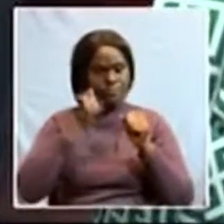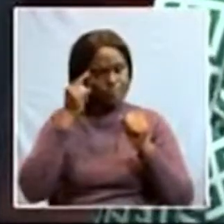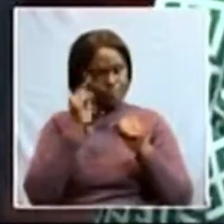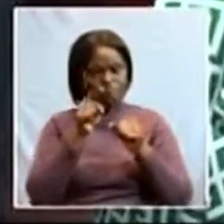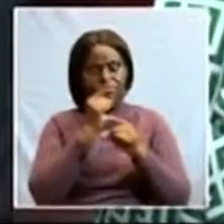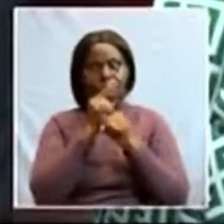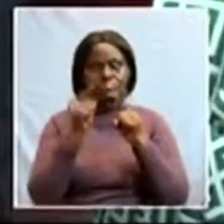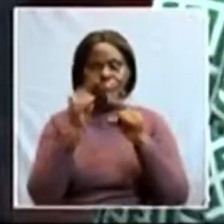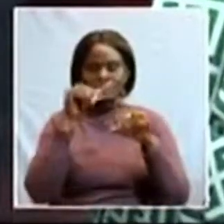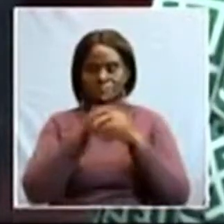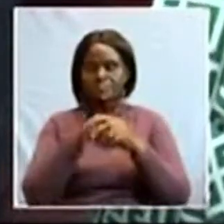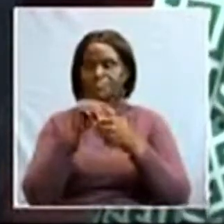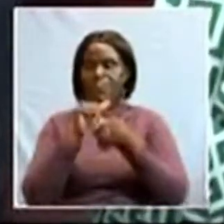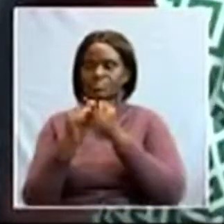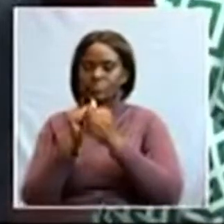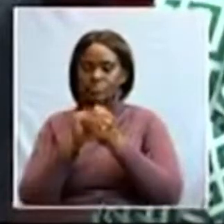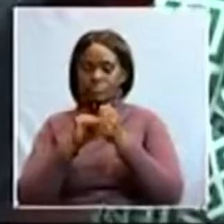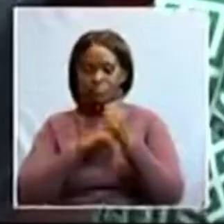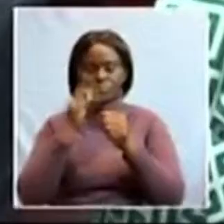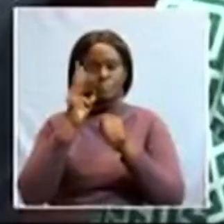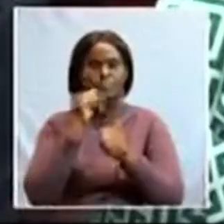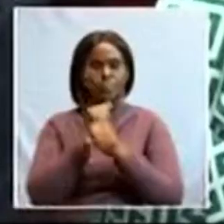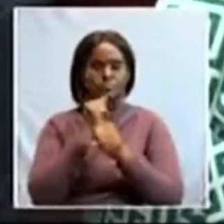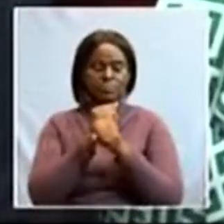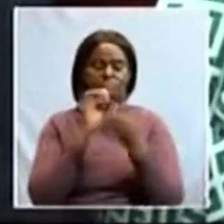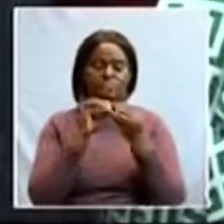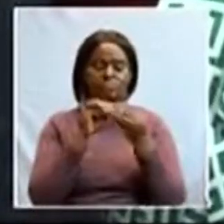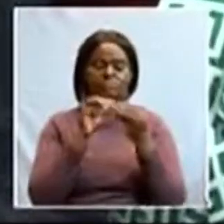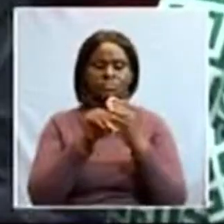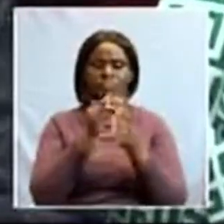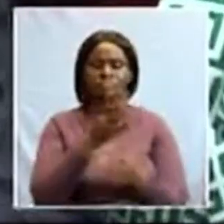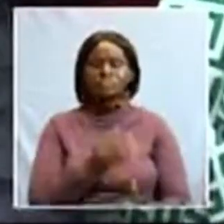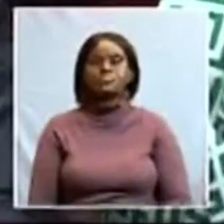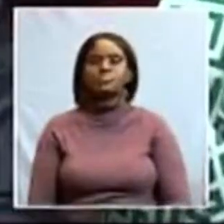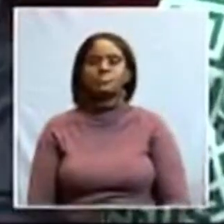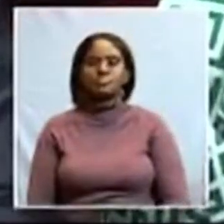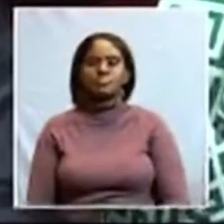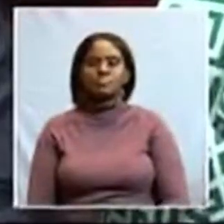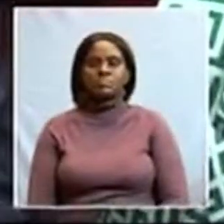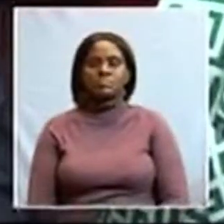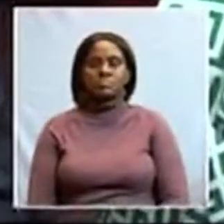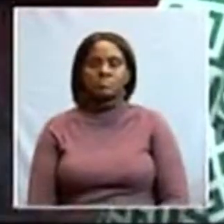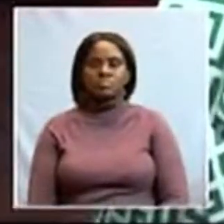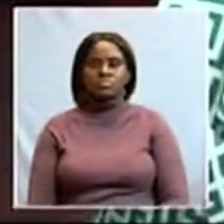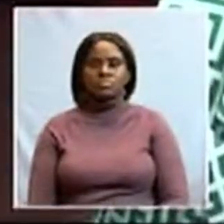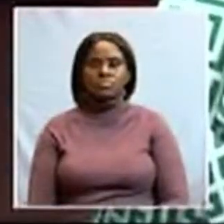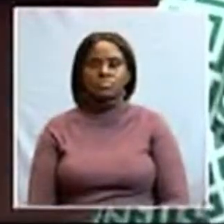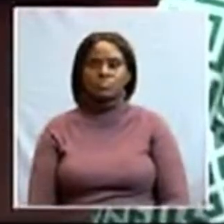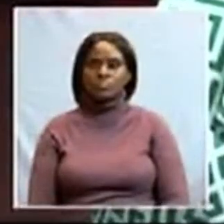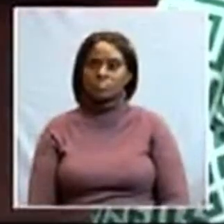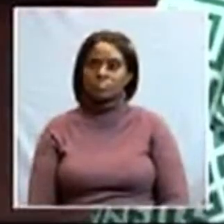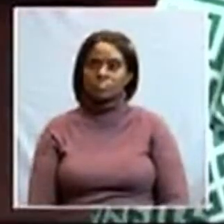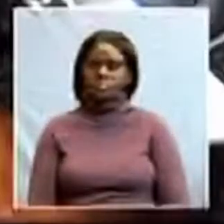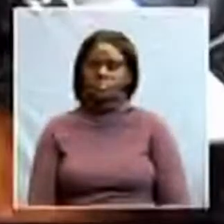just internal lapses, and we shall work on them. Thank you. Thank you.